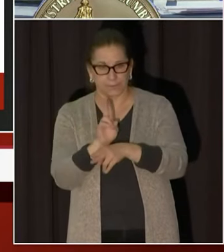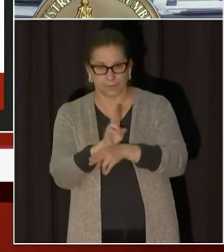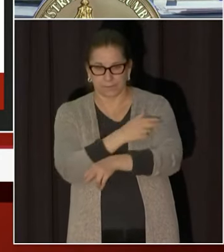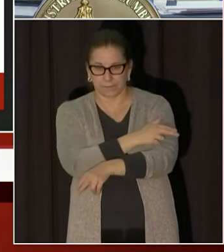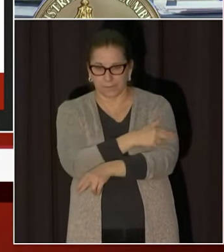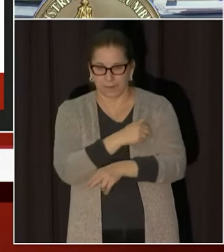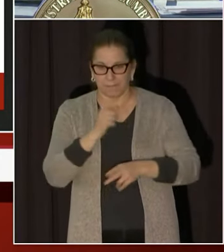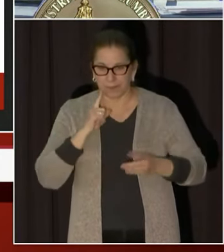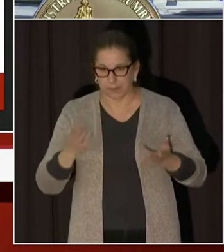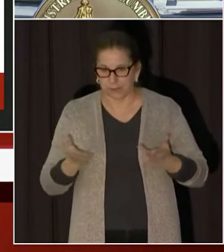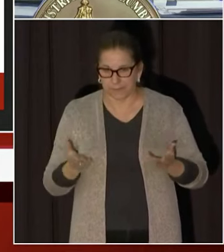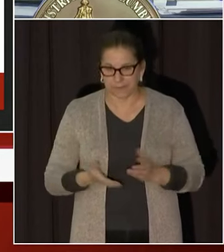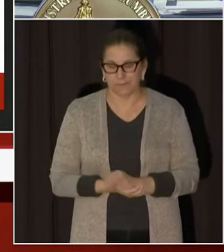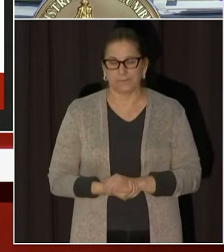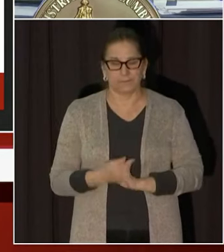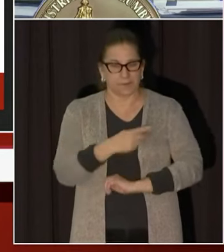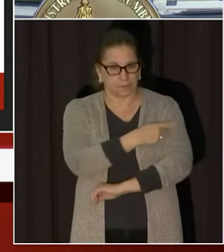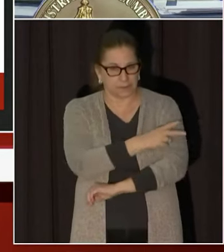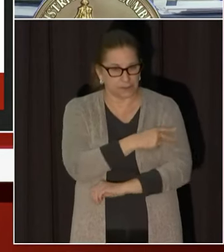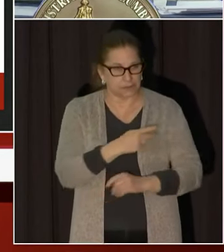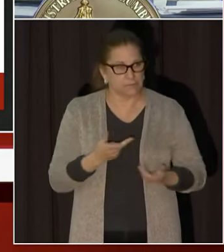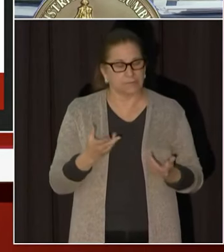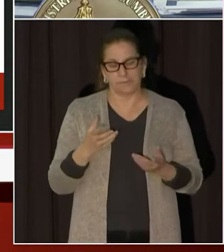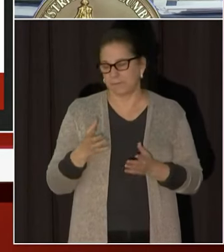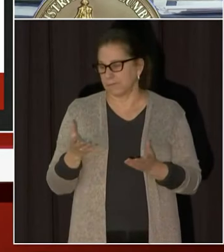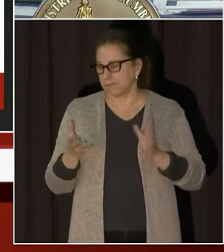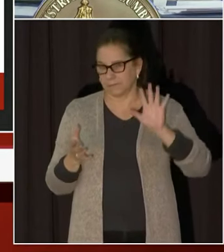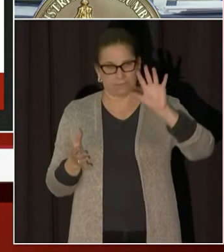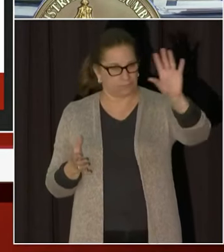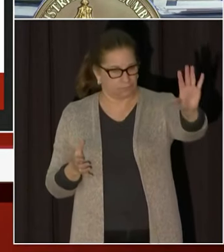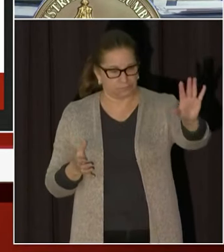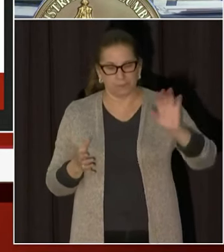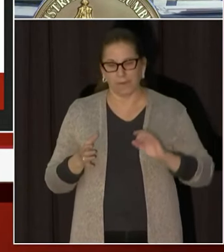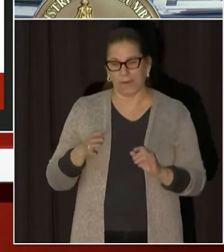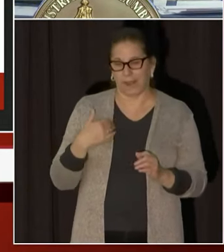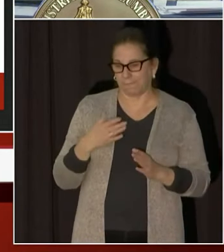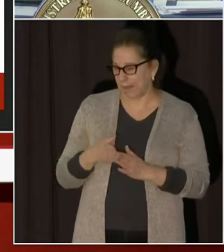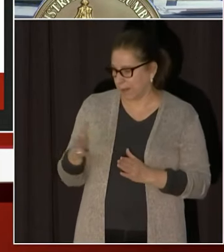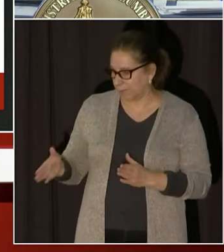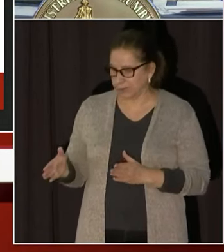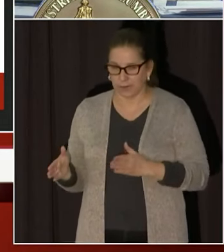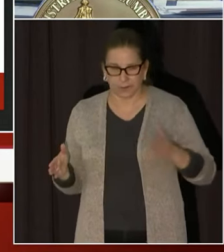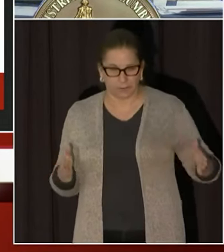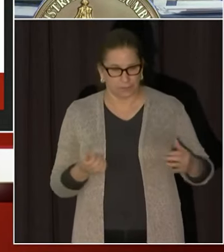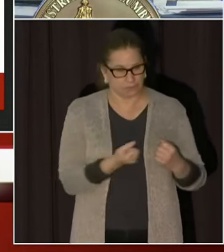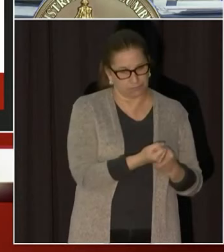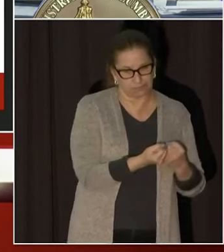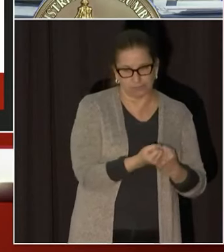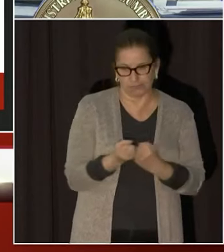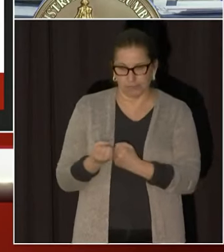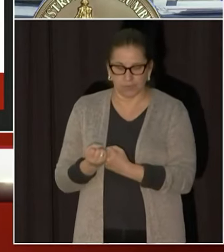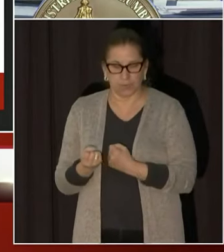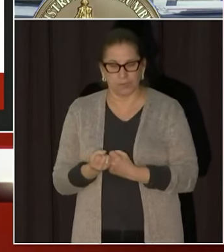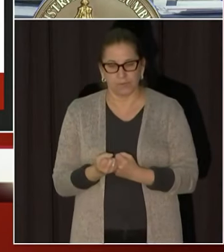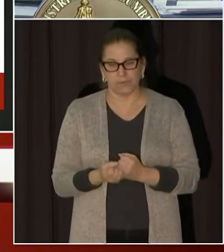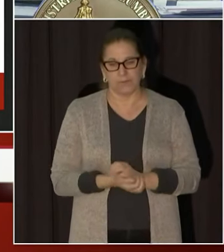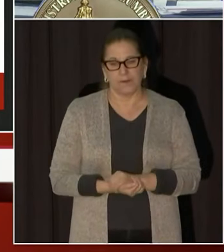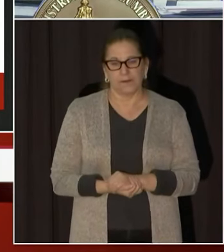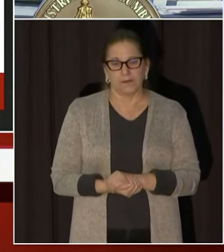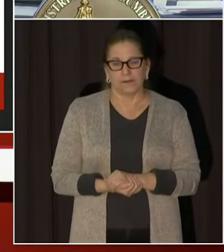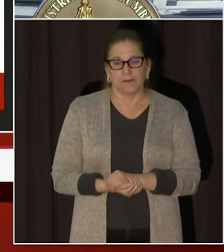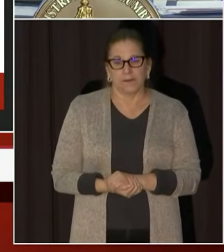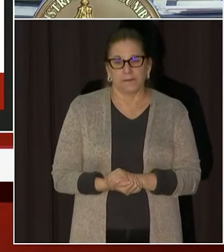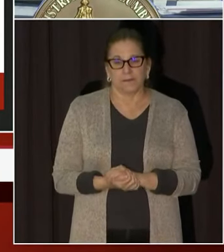patients and our neighbors. We also continue to know that there is a lot of interest around